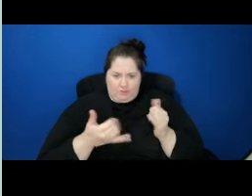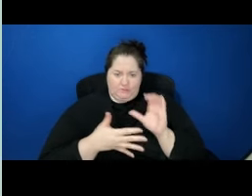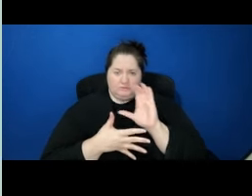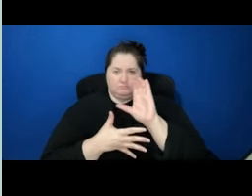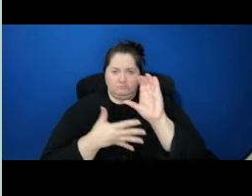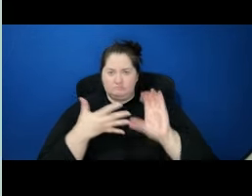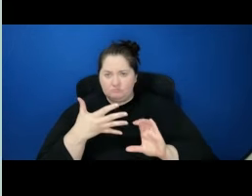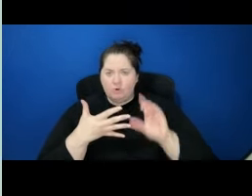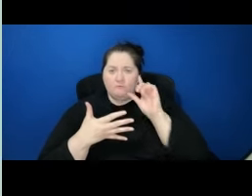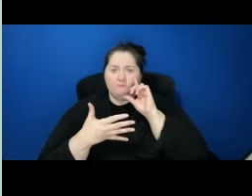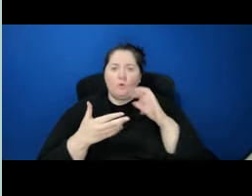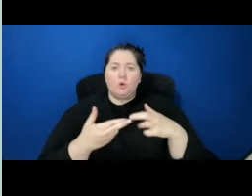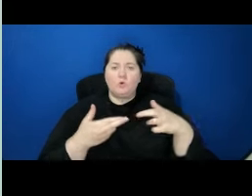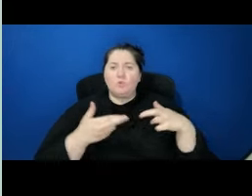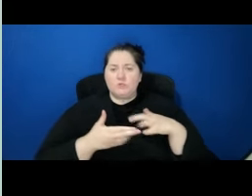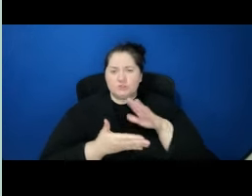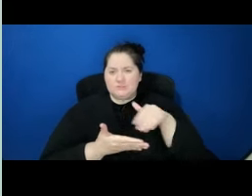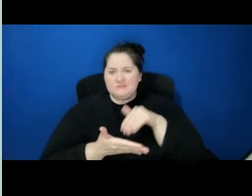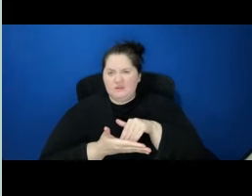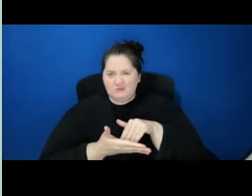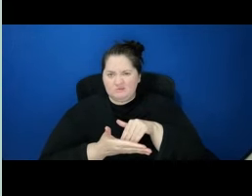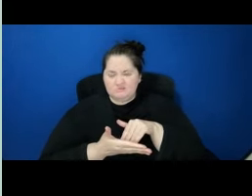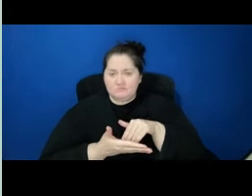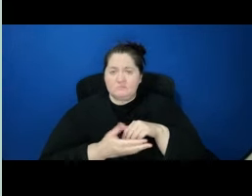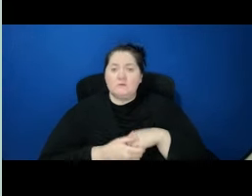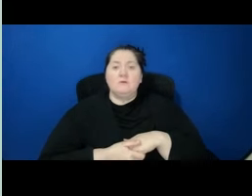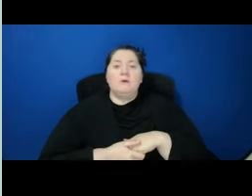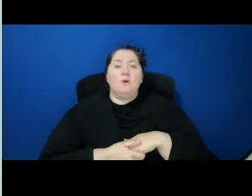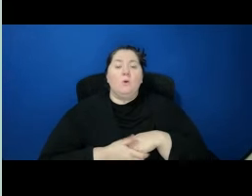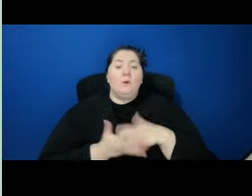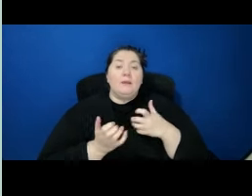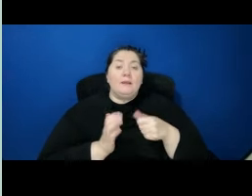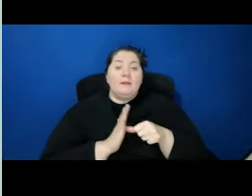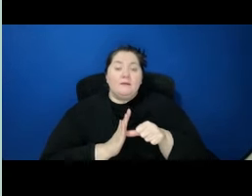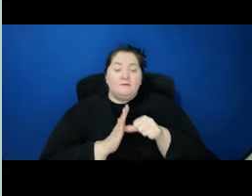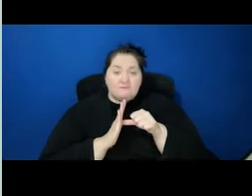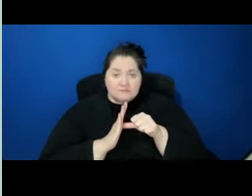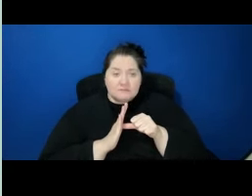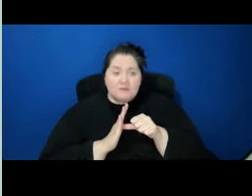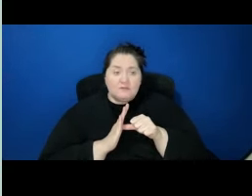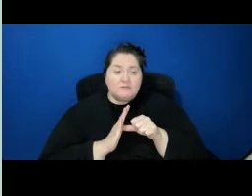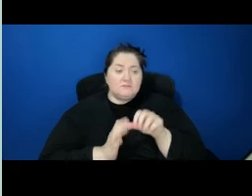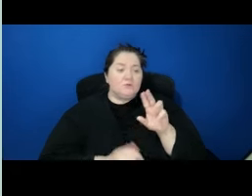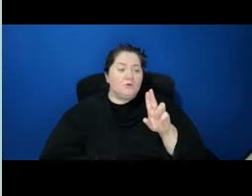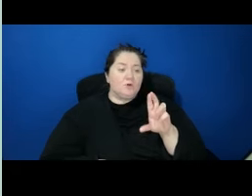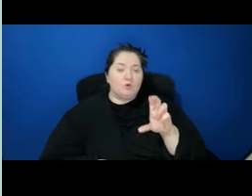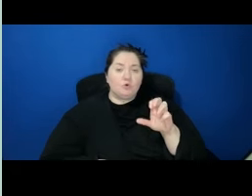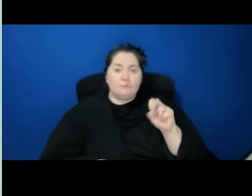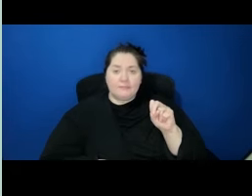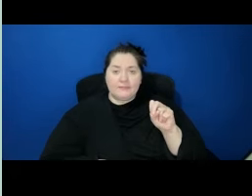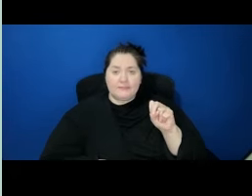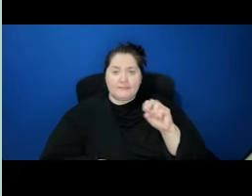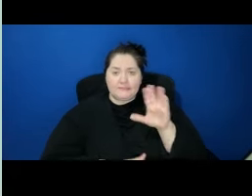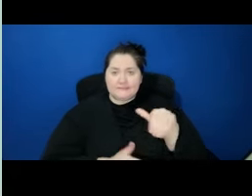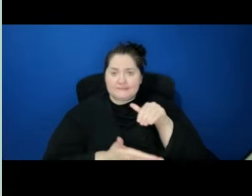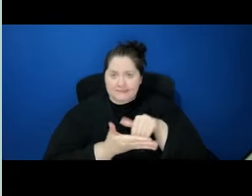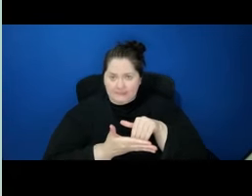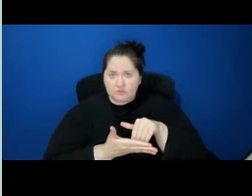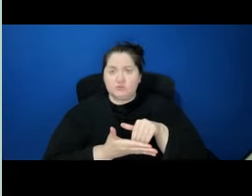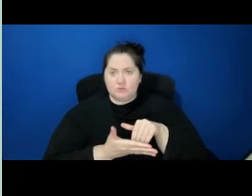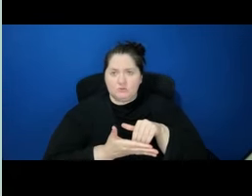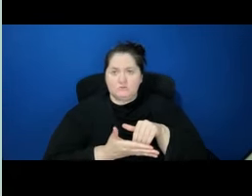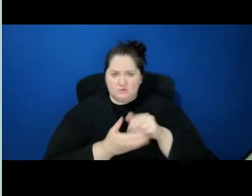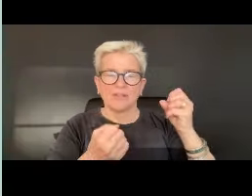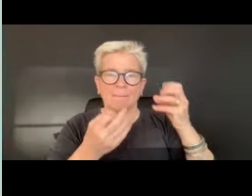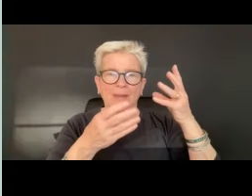criteria. But I really want to emphasize that the urban center designation, and there are many of them in that part of the